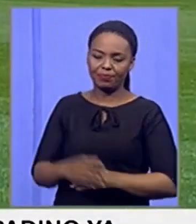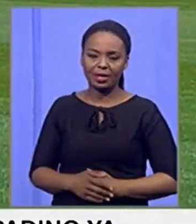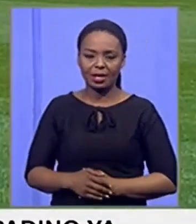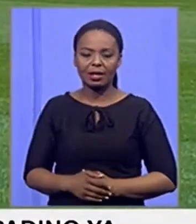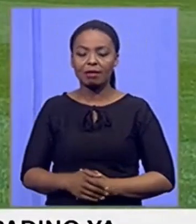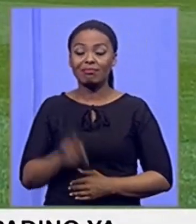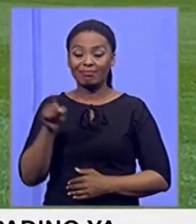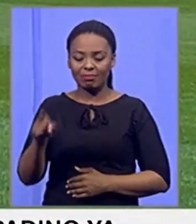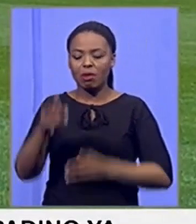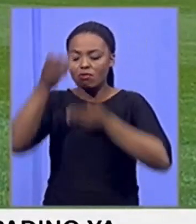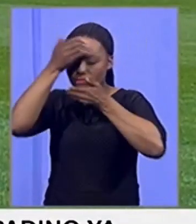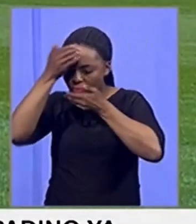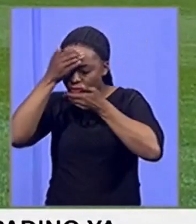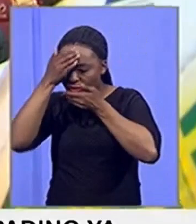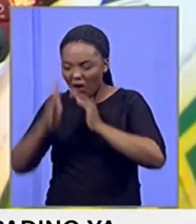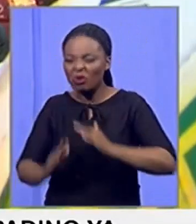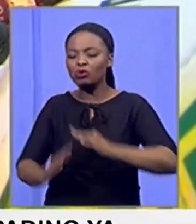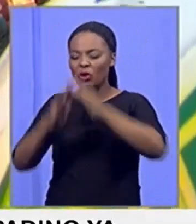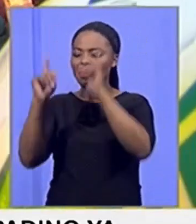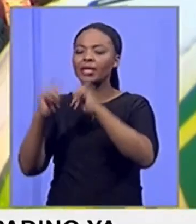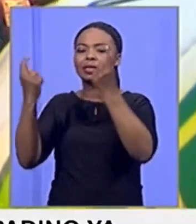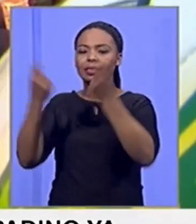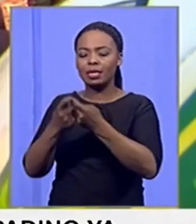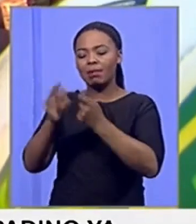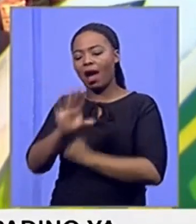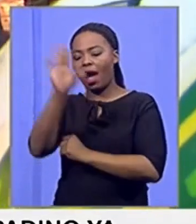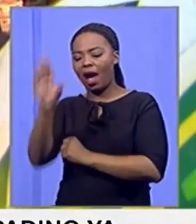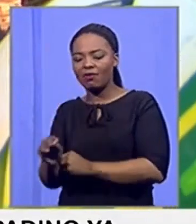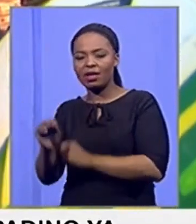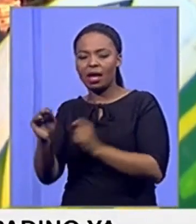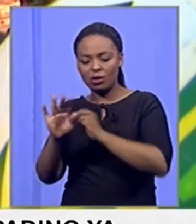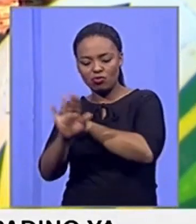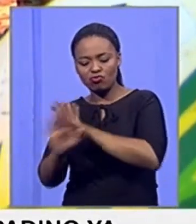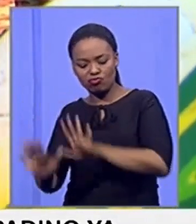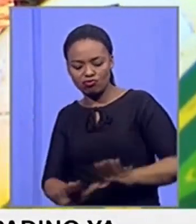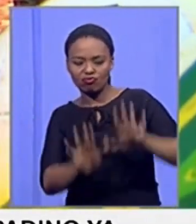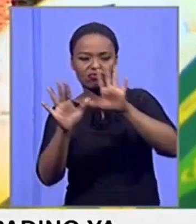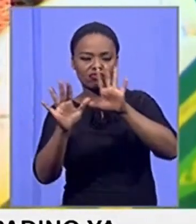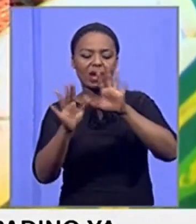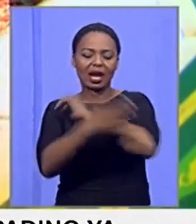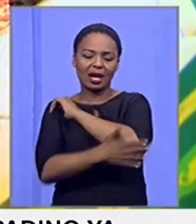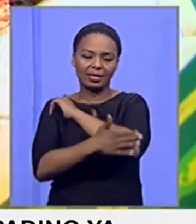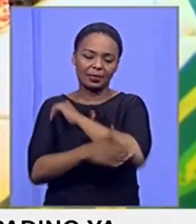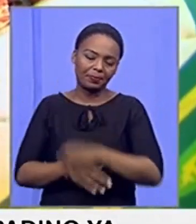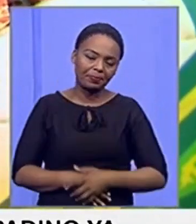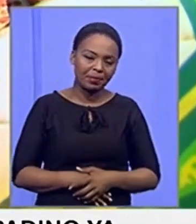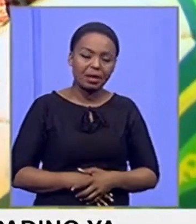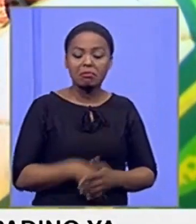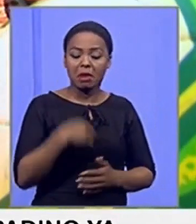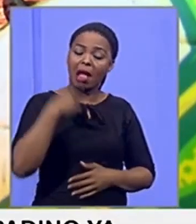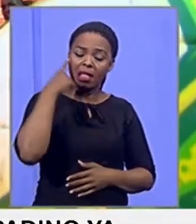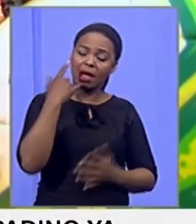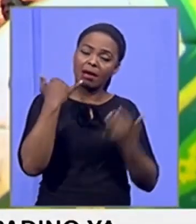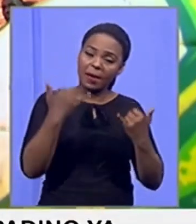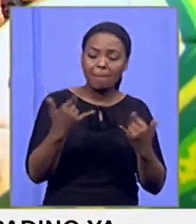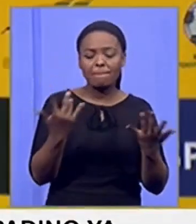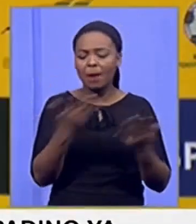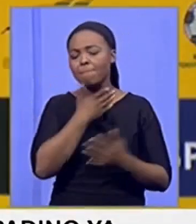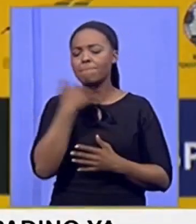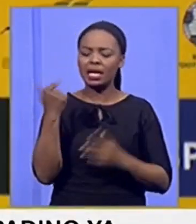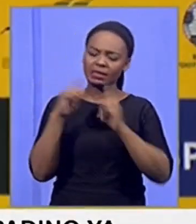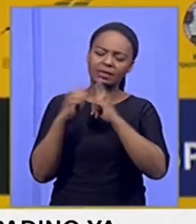seo se lego maemong a pele kontinenteng ya Afrika. I think for the moment Morocco is maybe the best team